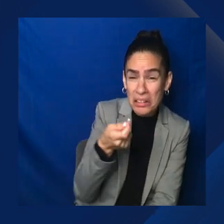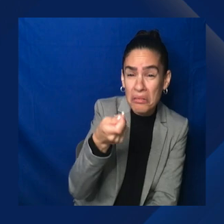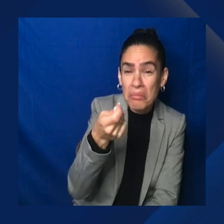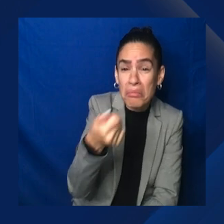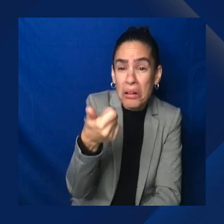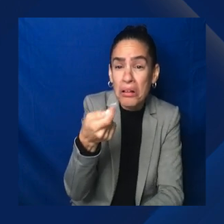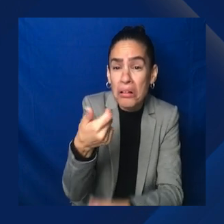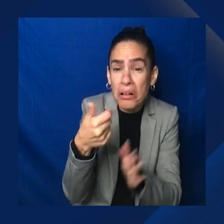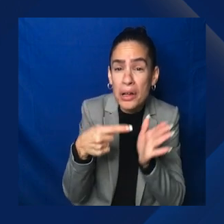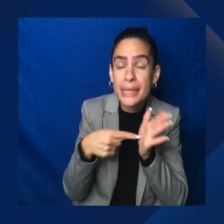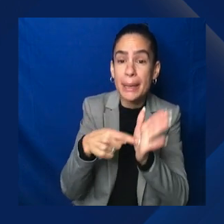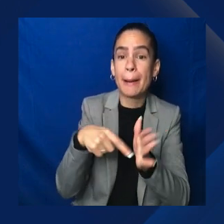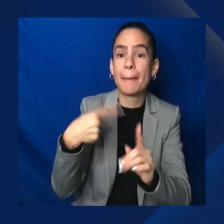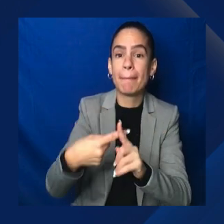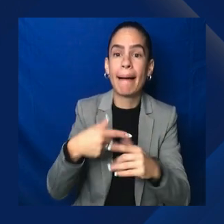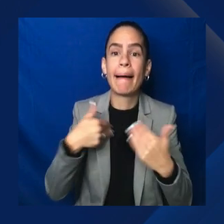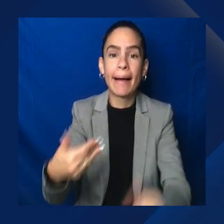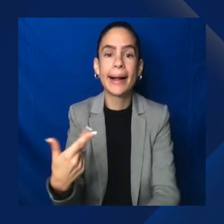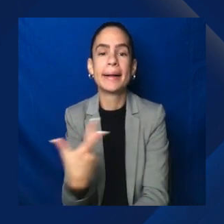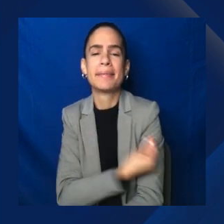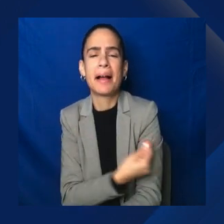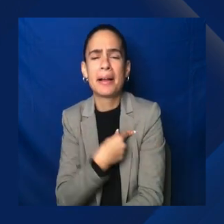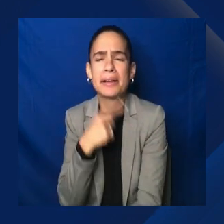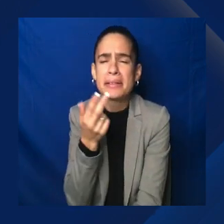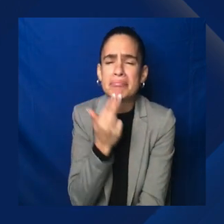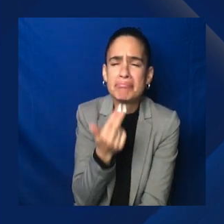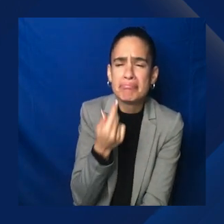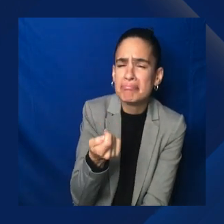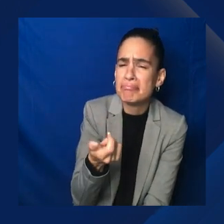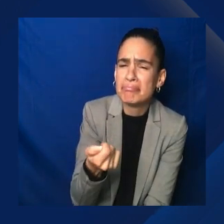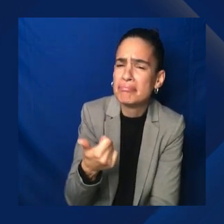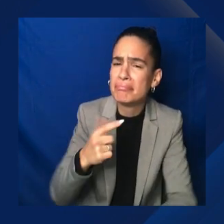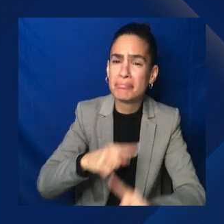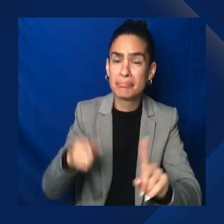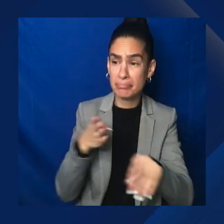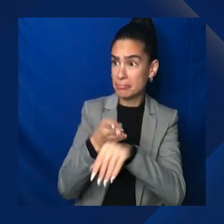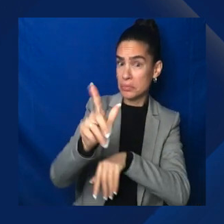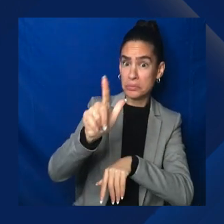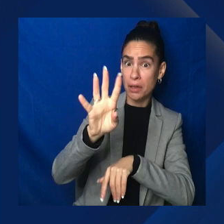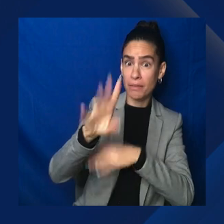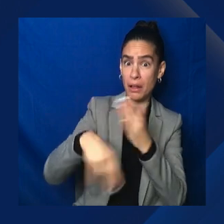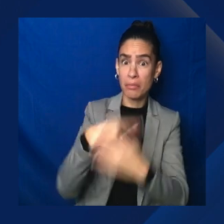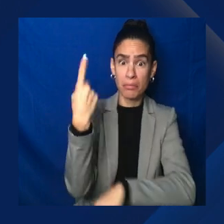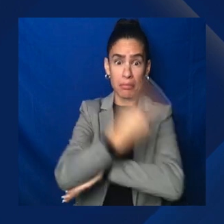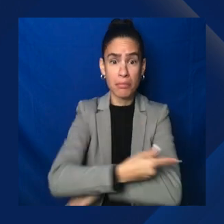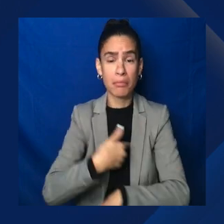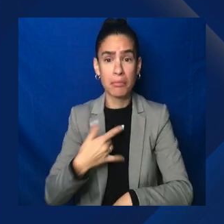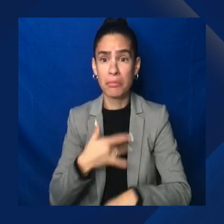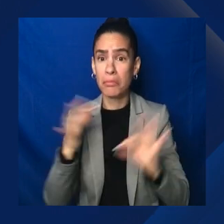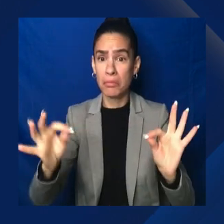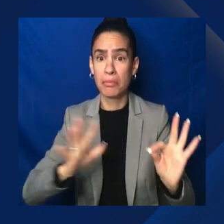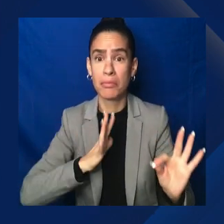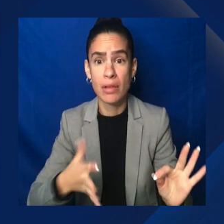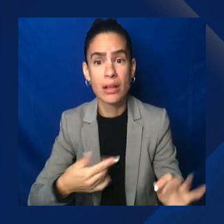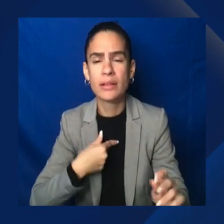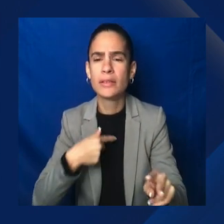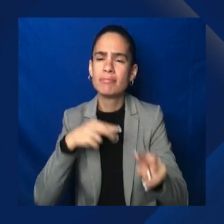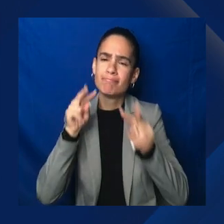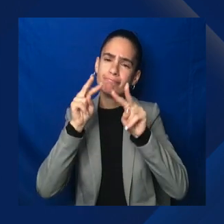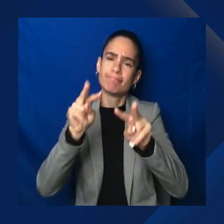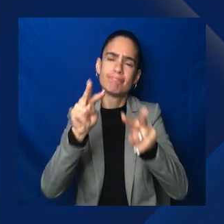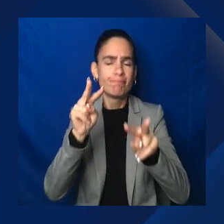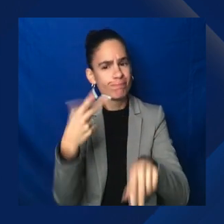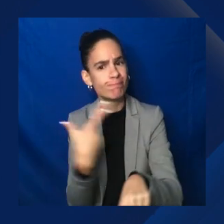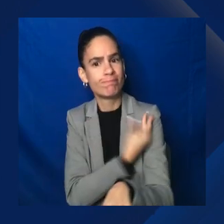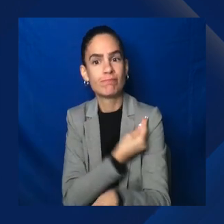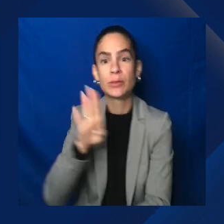but you know, I was fine after 24 hours. I'm looking forward to getting the booster shot. And my only regret is that I didn't get it